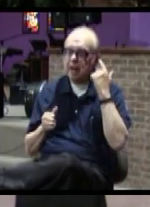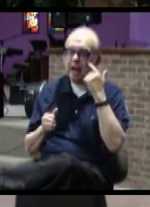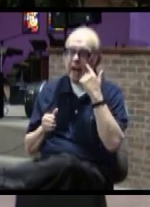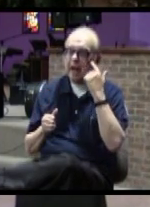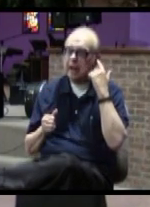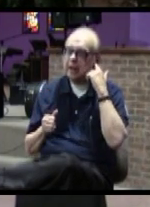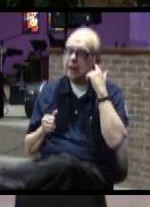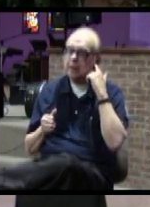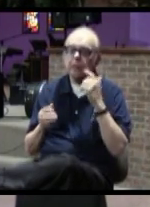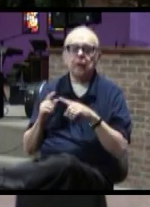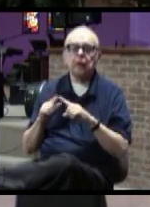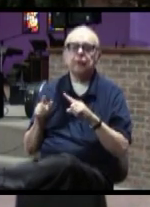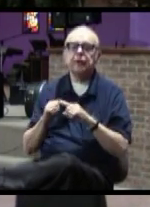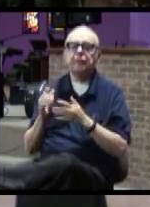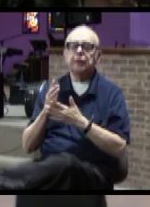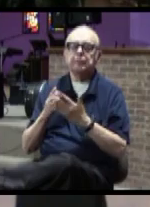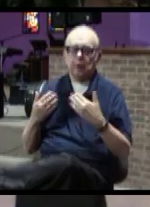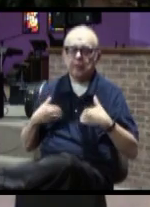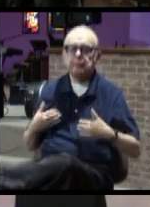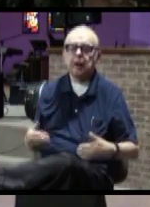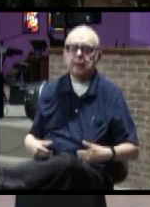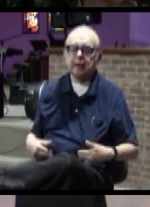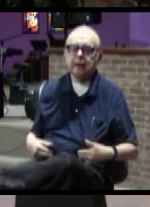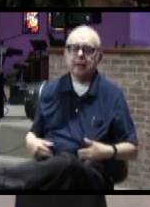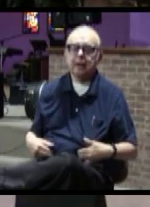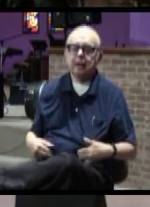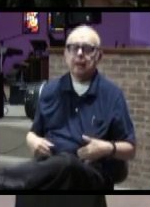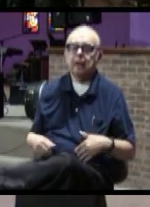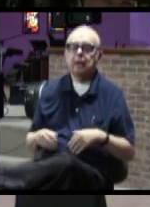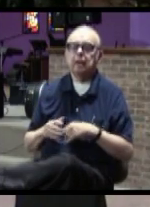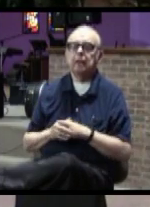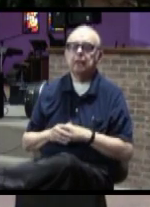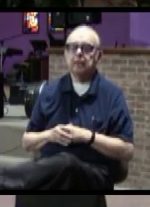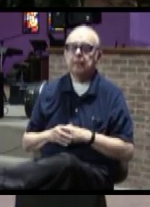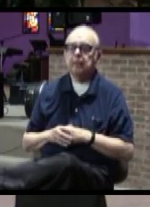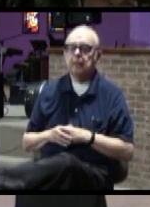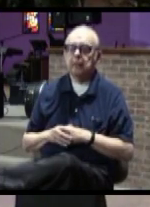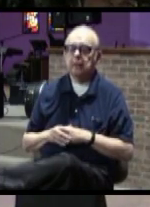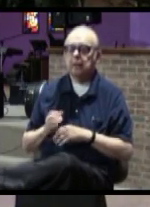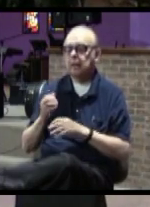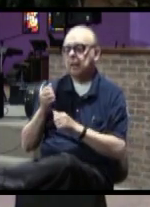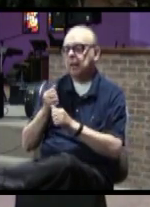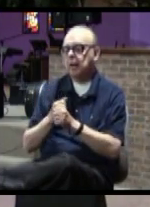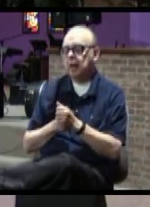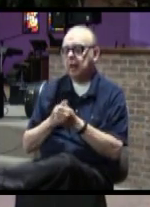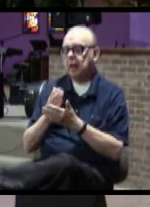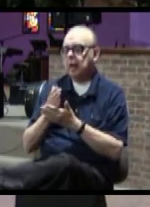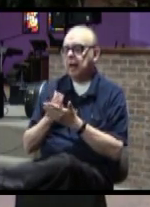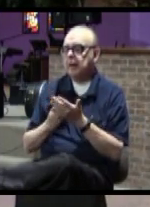of that puzzle is an ear or a toe or a finger or a hand or a leg or a foot?